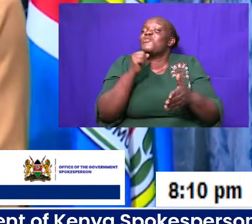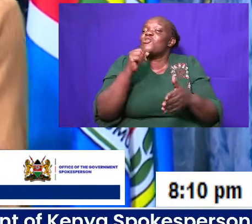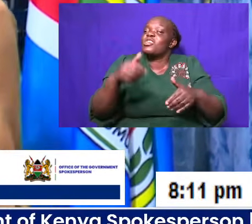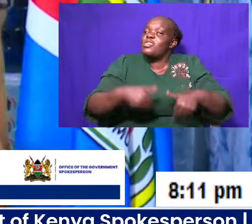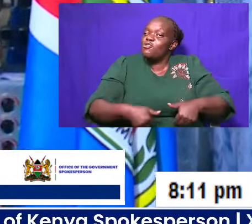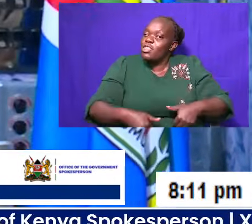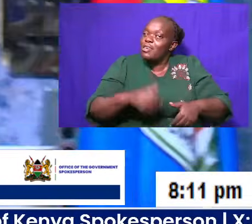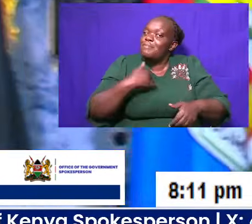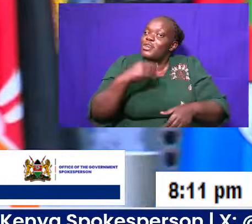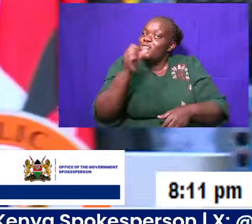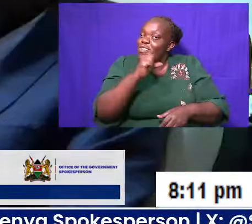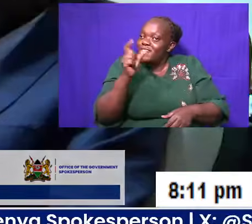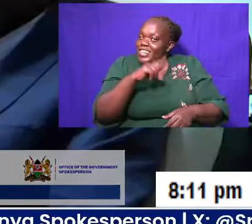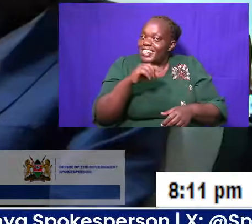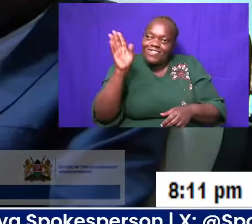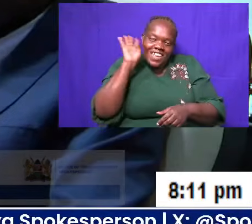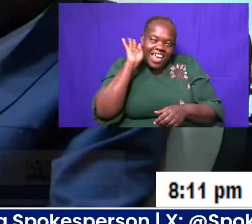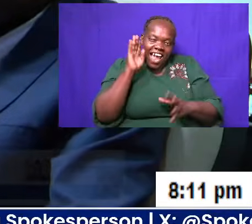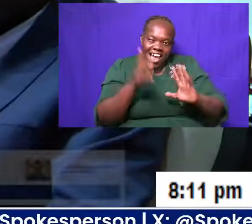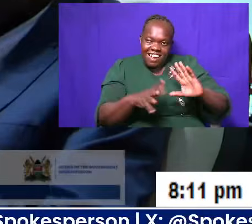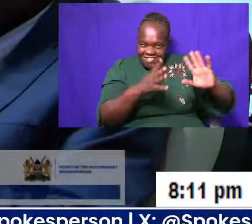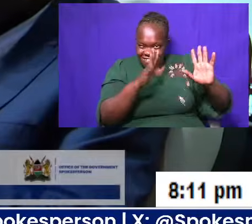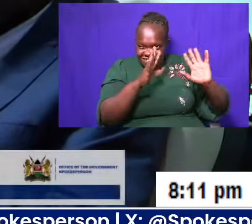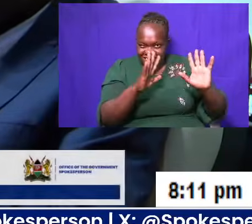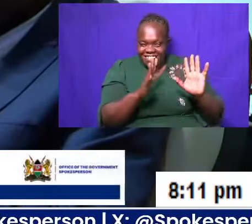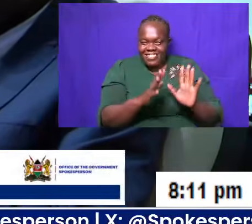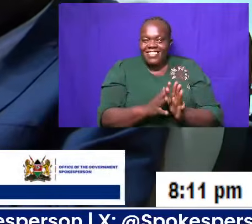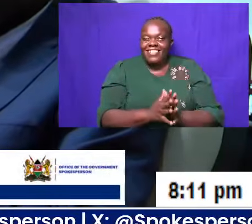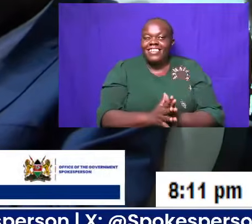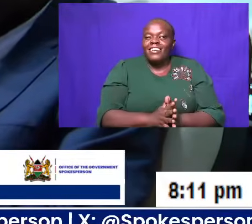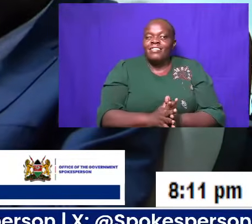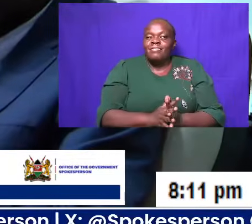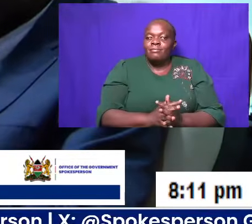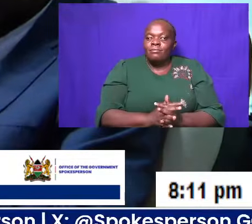mzae kidogo. Tuacha tusikie maneno. Makofi kabisa hapo.